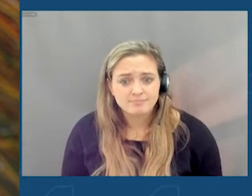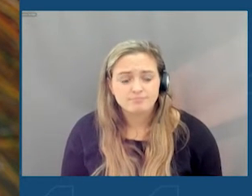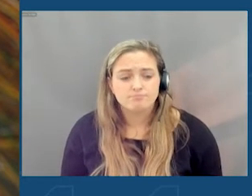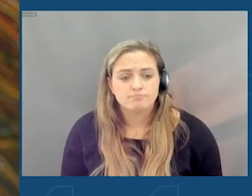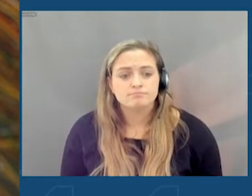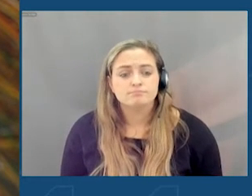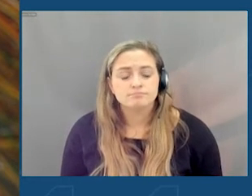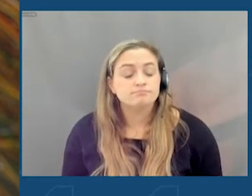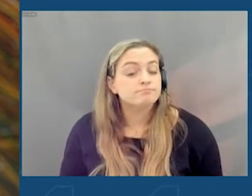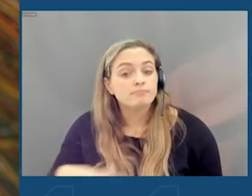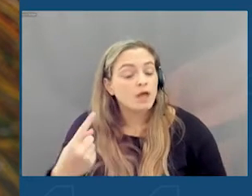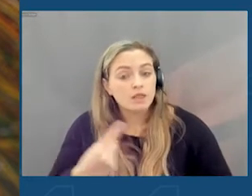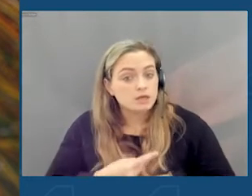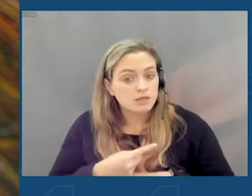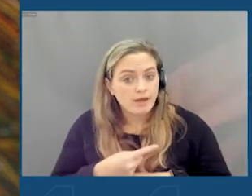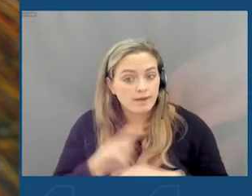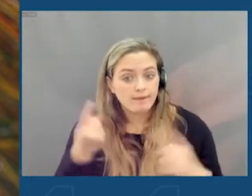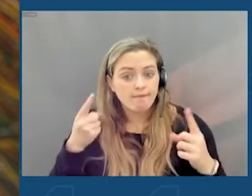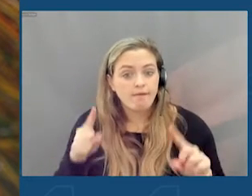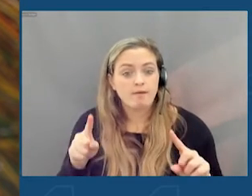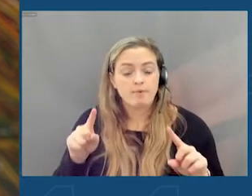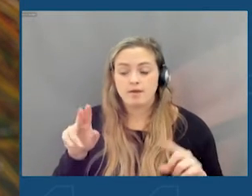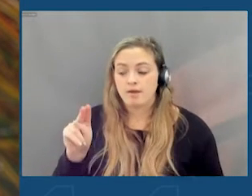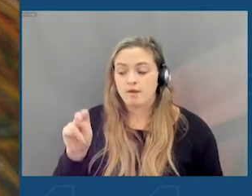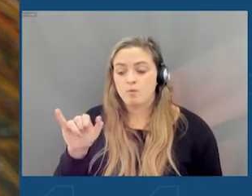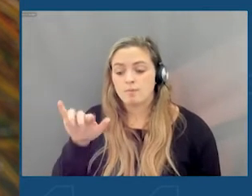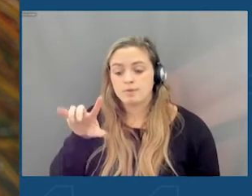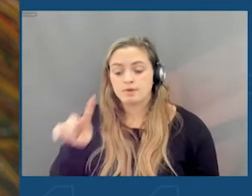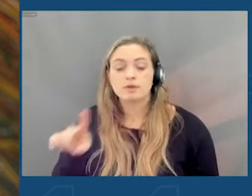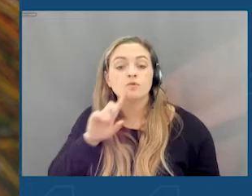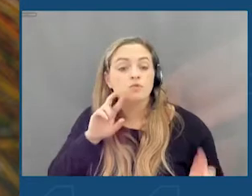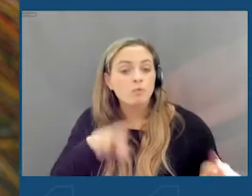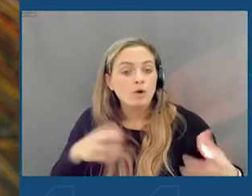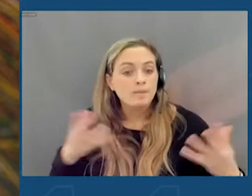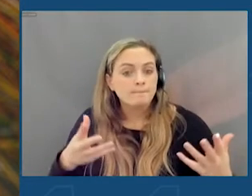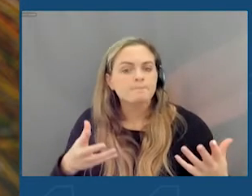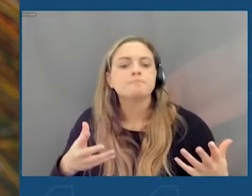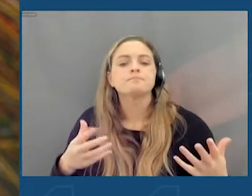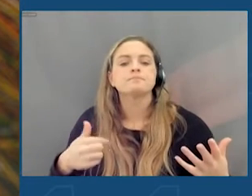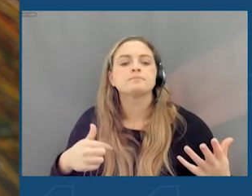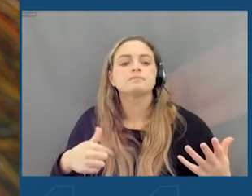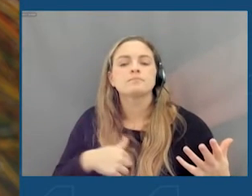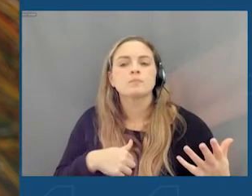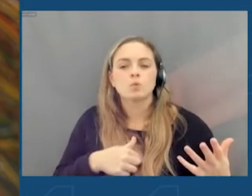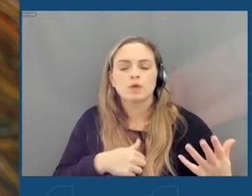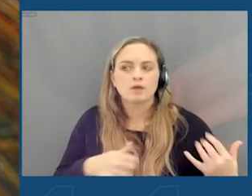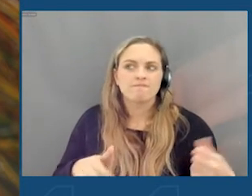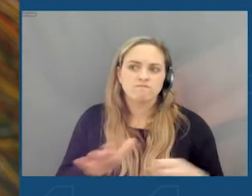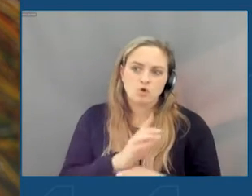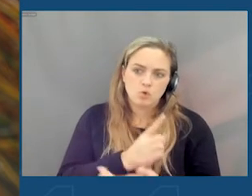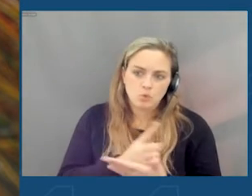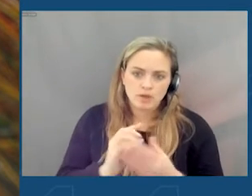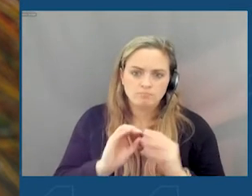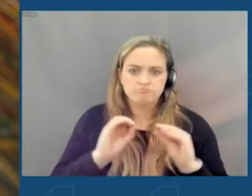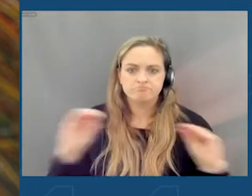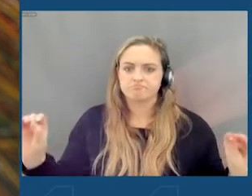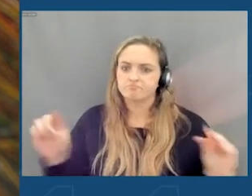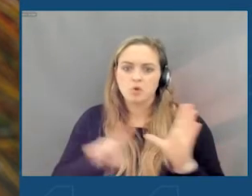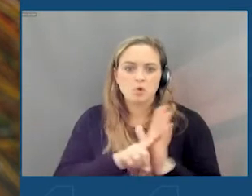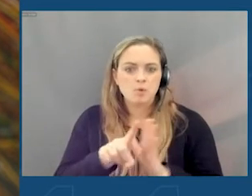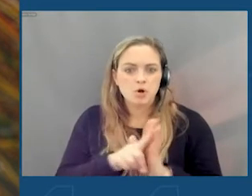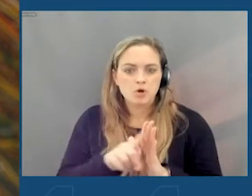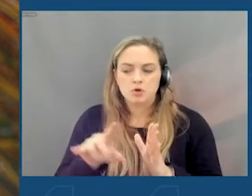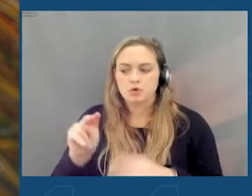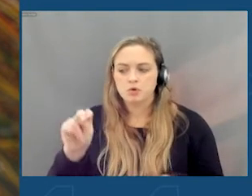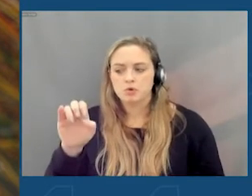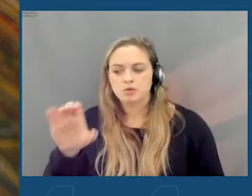The other day, the NYPD reported that we had gone an entire week without a single murder in New York City.